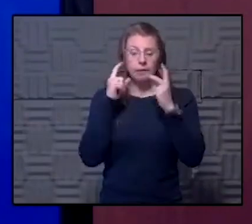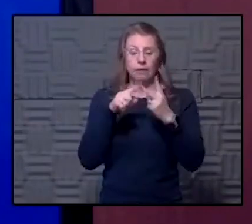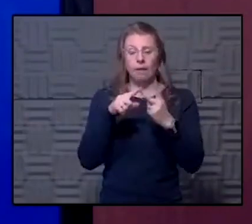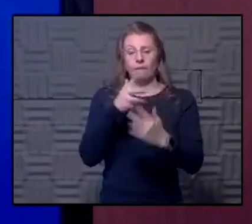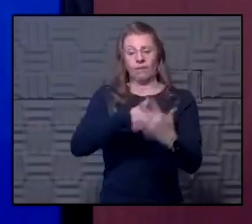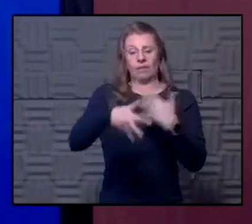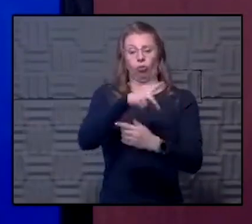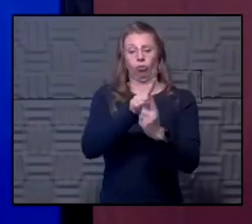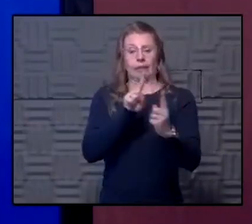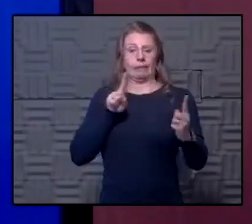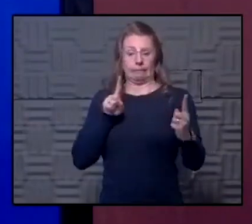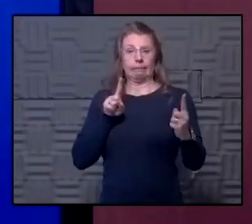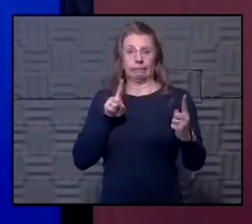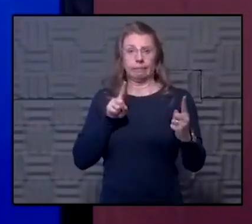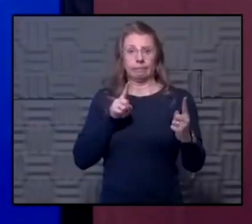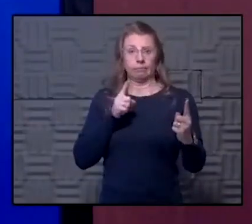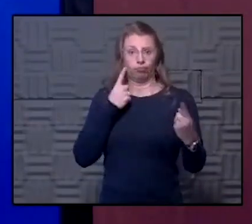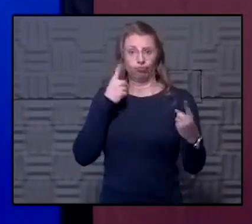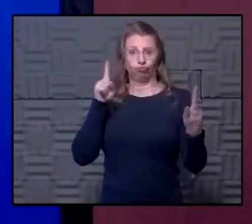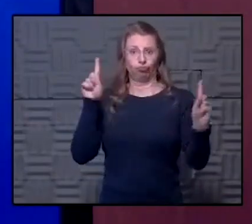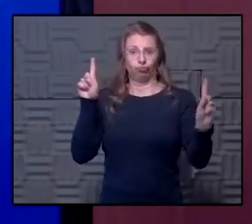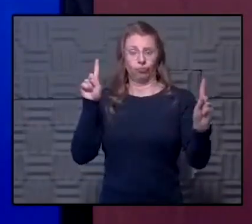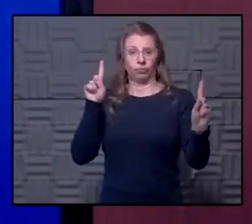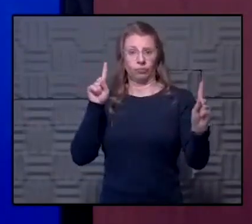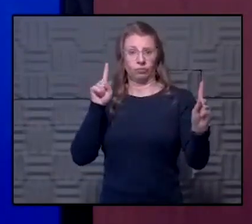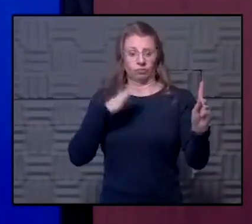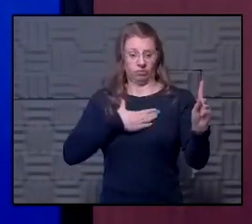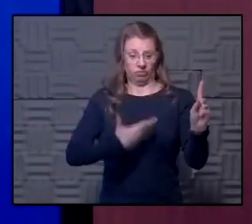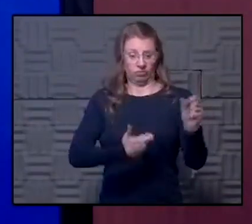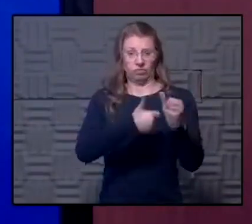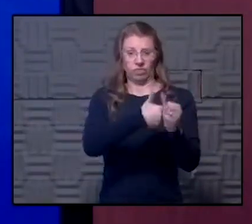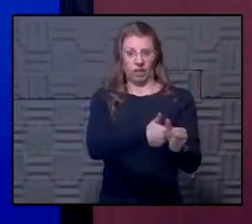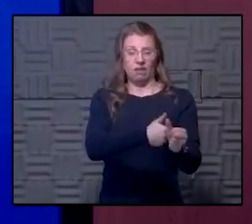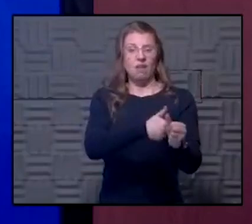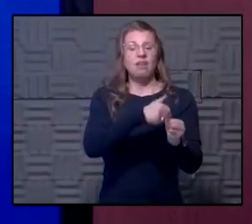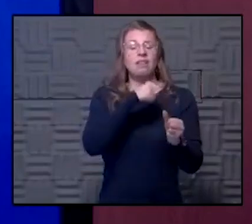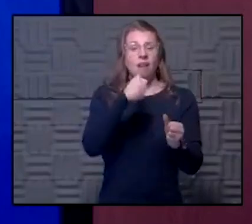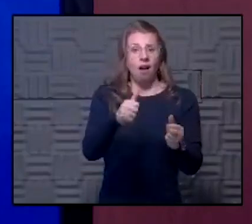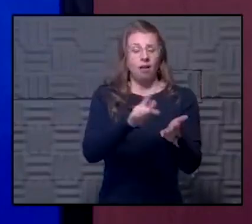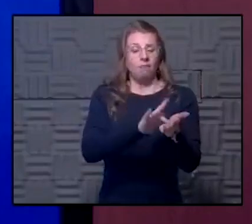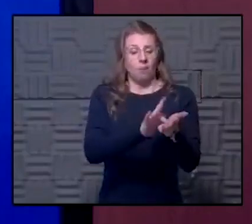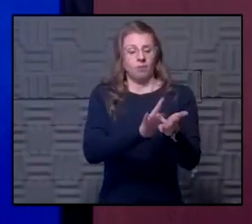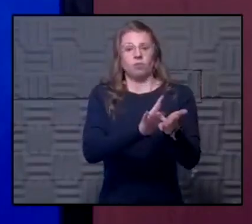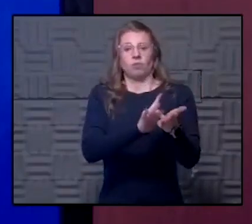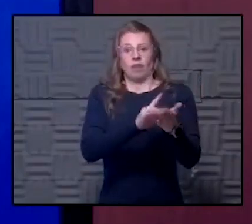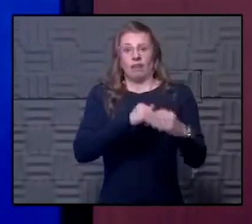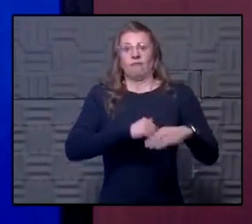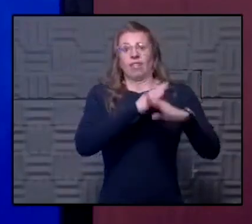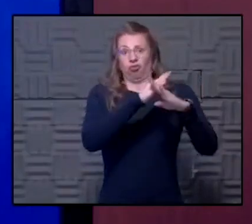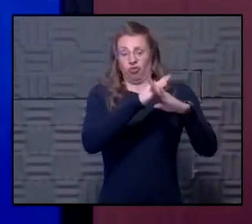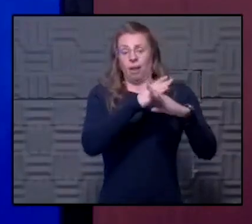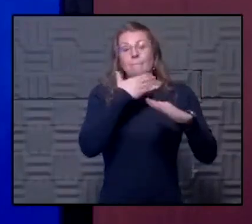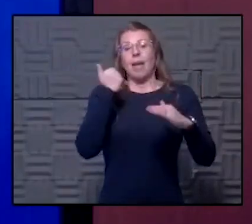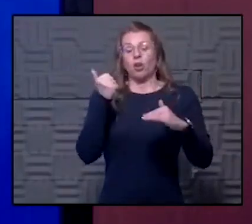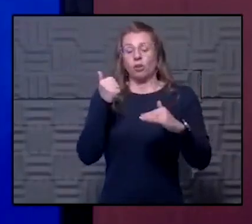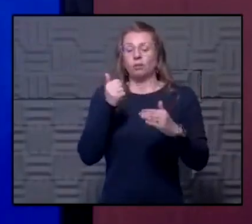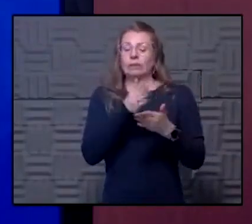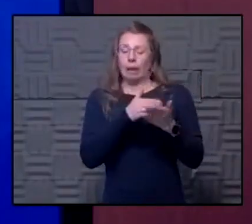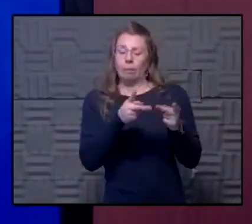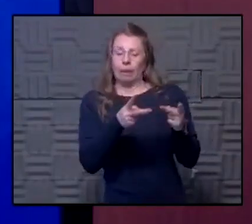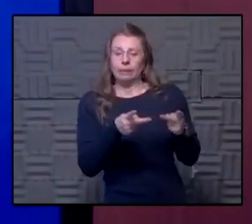physical distancing is the compliance with those non-pharmaceutical interventions is better in some places. And